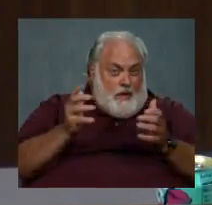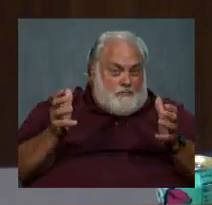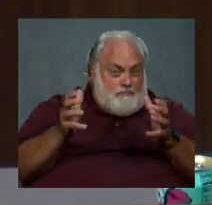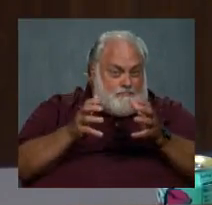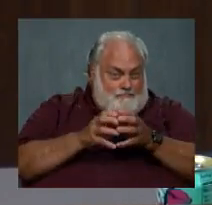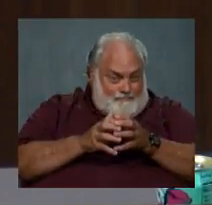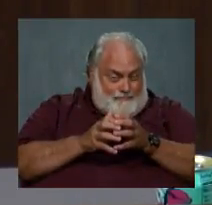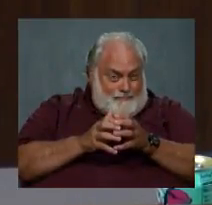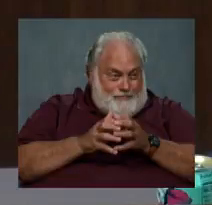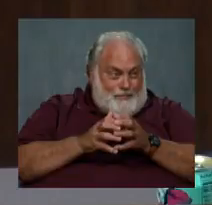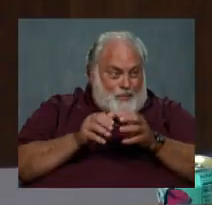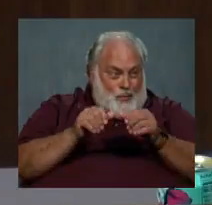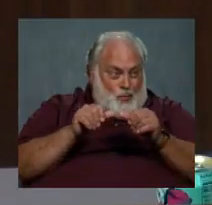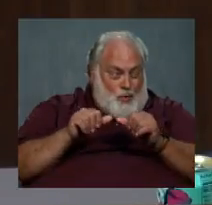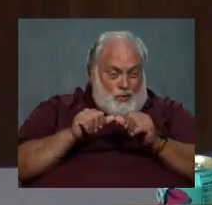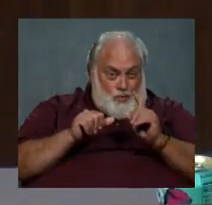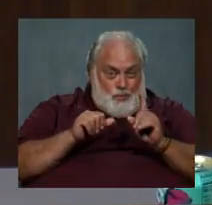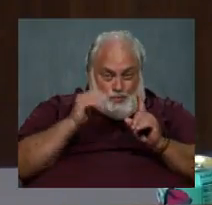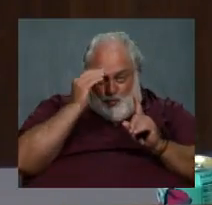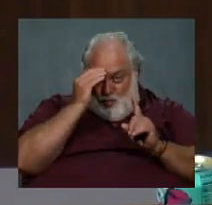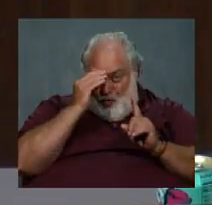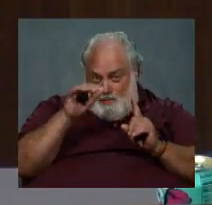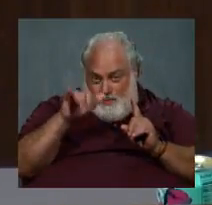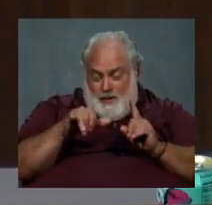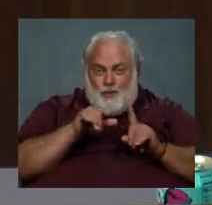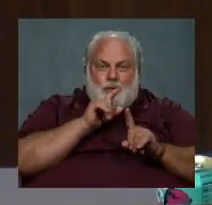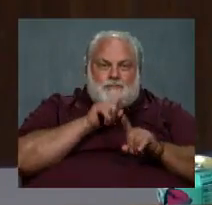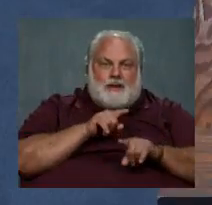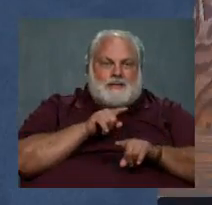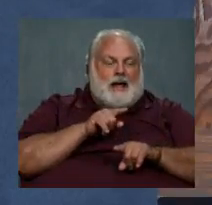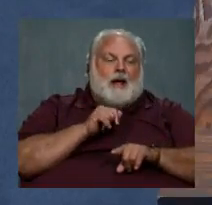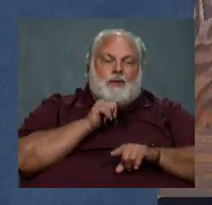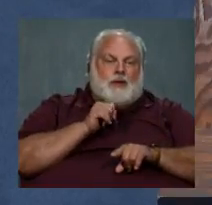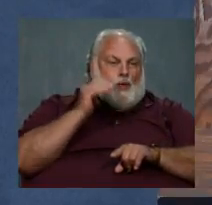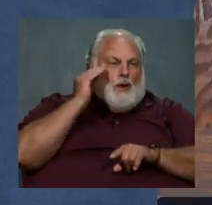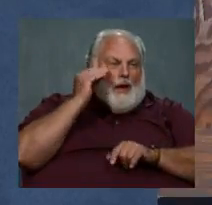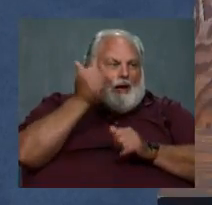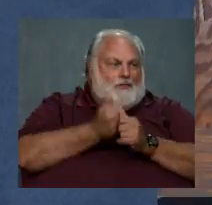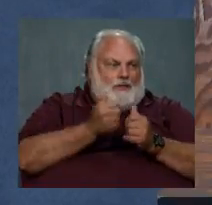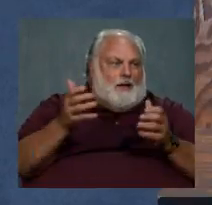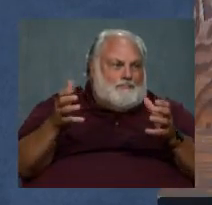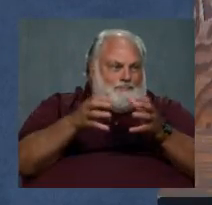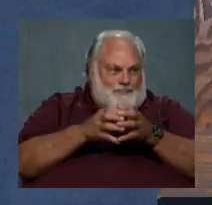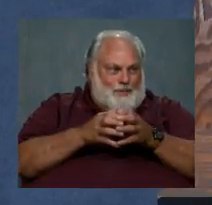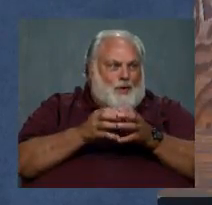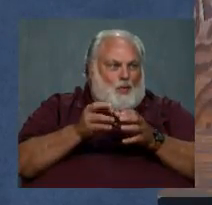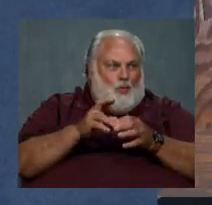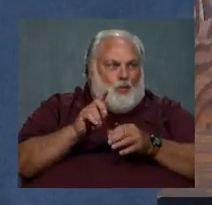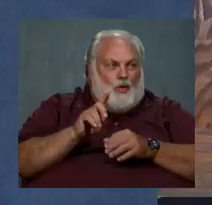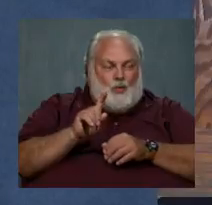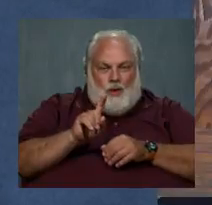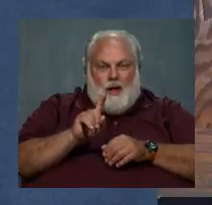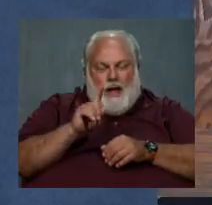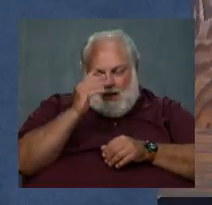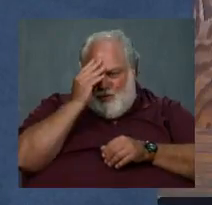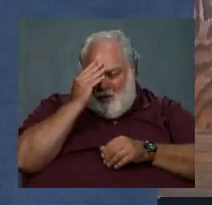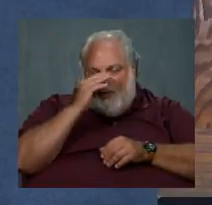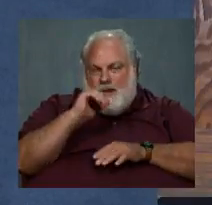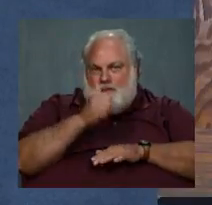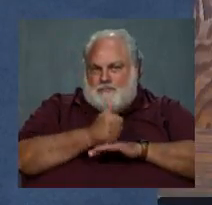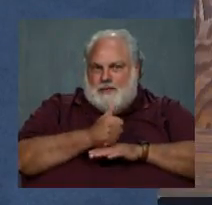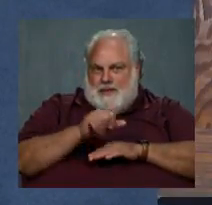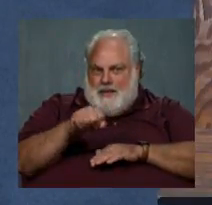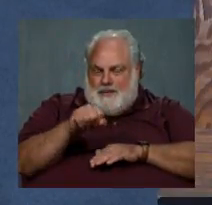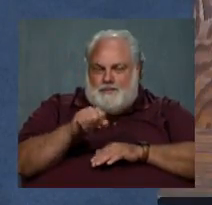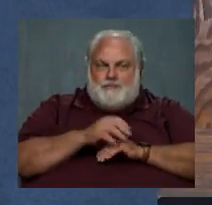Ward 1. You're aware of that? I wasn't aware that everything comes into Ward 1, but I was aware that that is located in Ward 1. Yes,